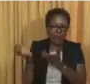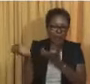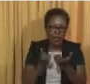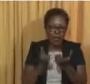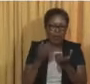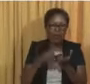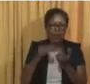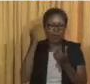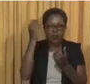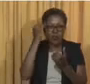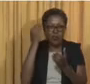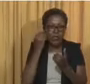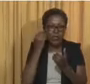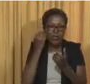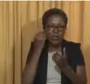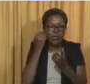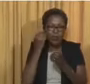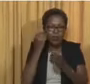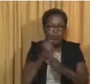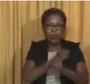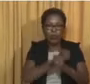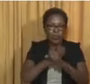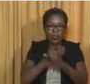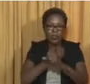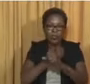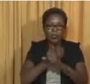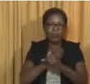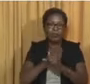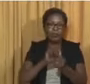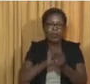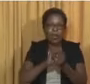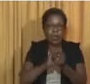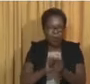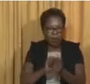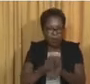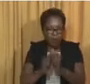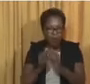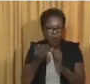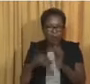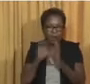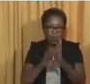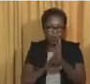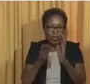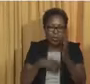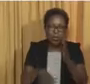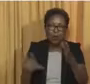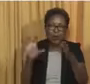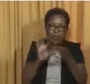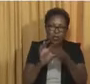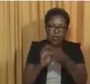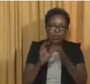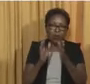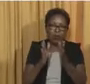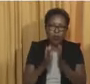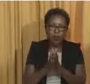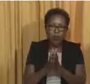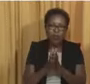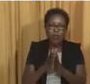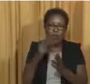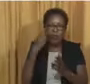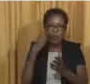limits to amendments power, like the basic structure and doctrine. This is in line with the view expressed by